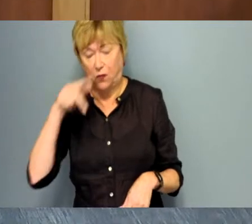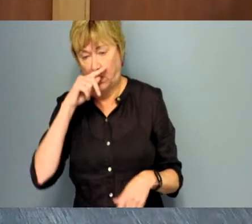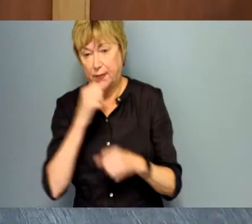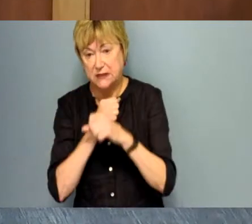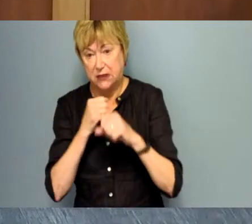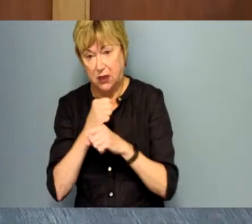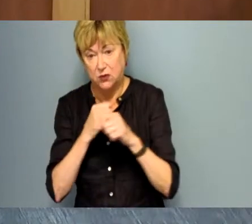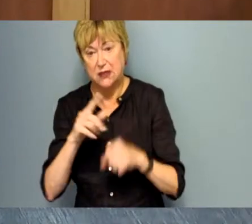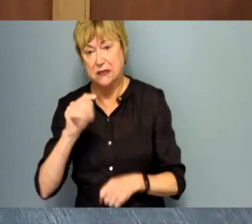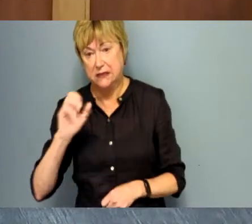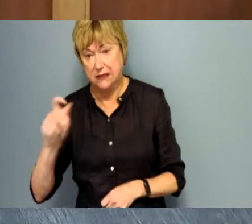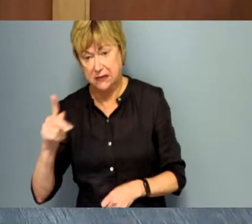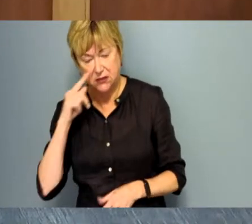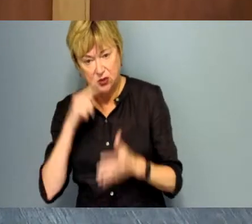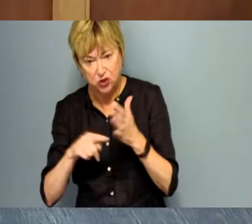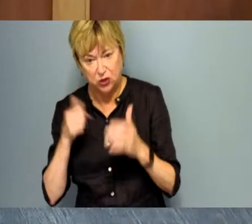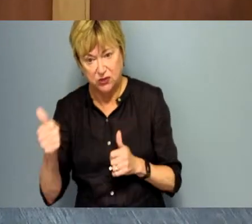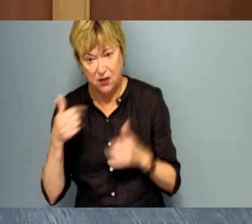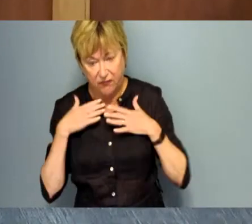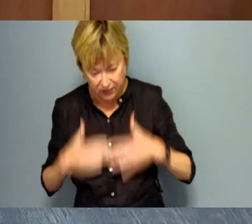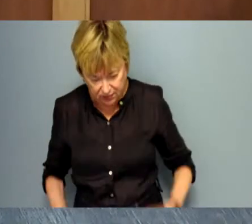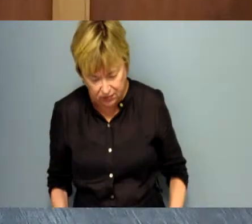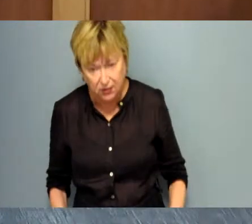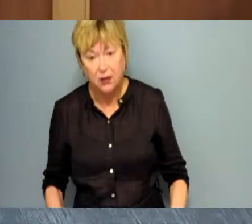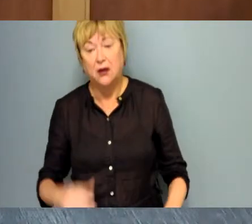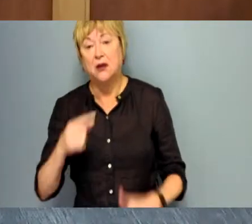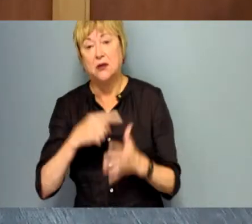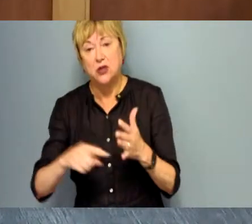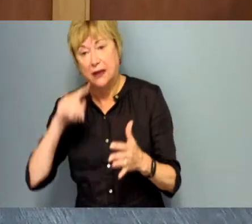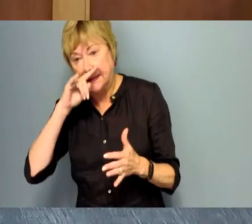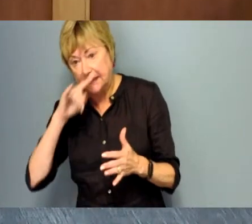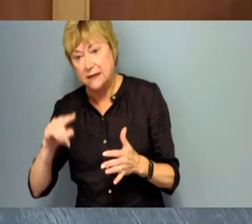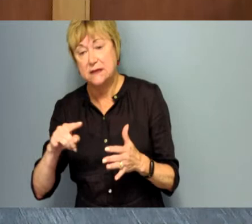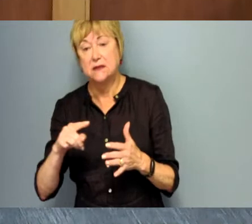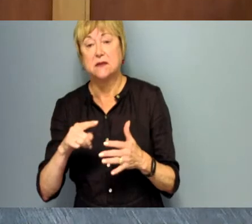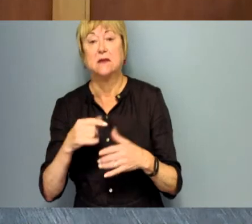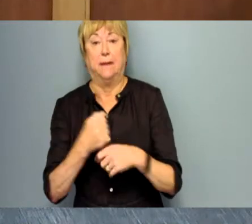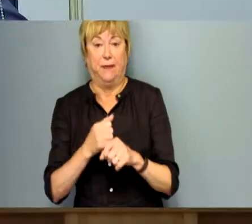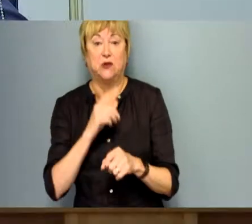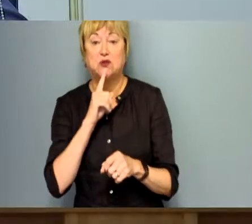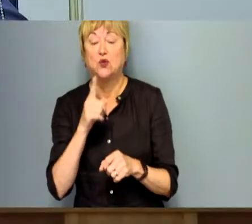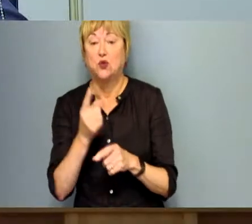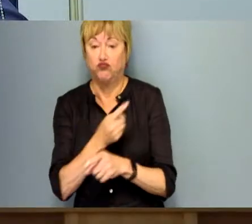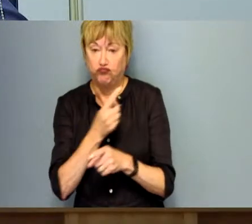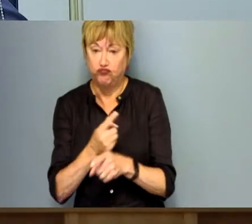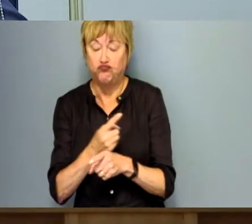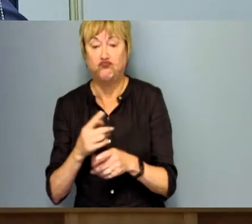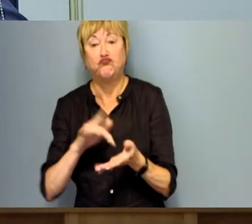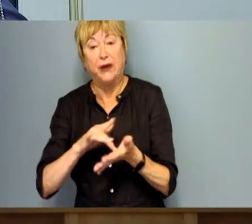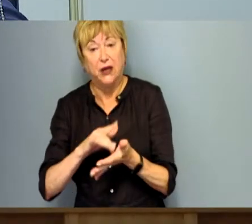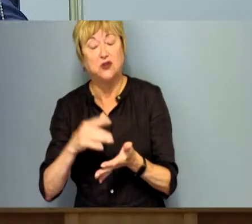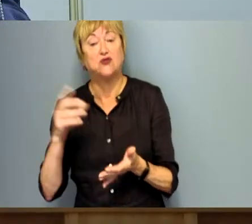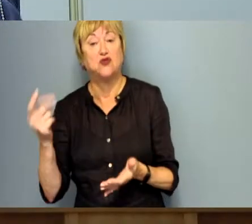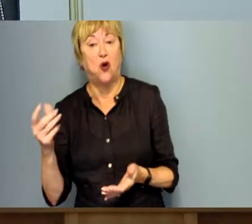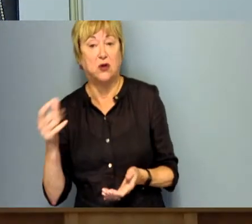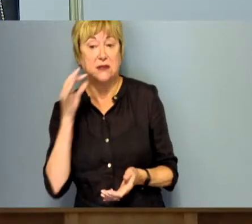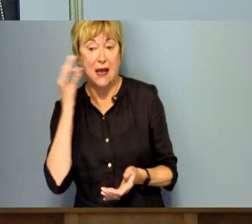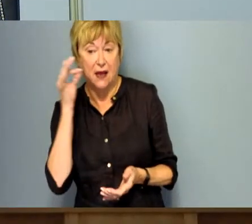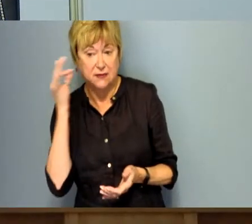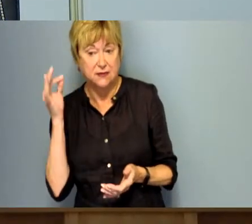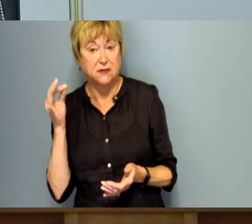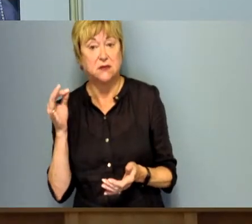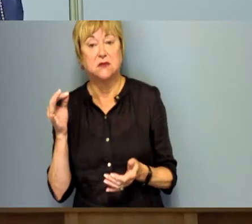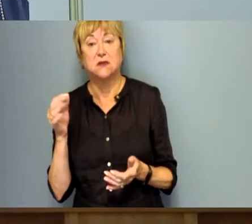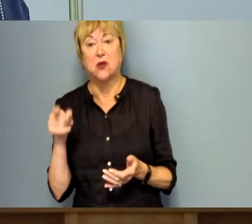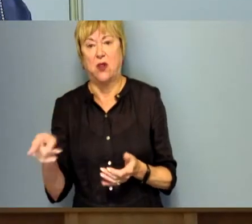checking yourself, checking kids, using proper medication on your dogs or cats if they're outside to try and keep them